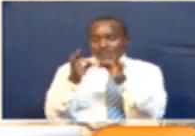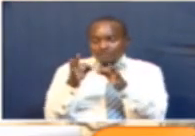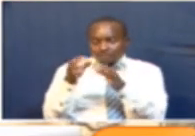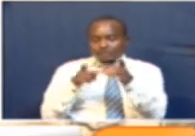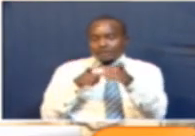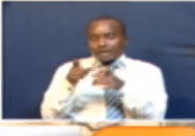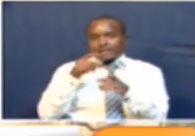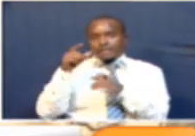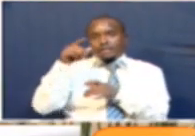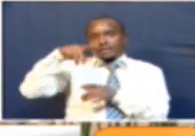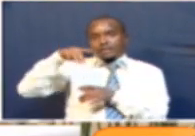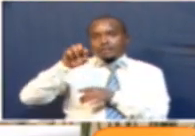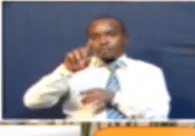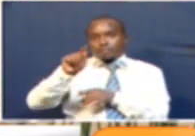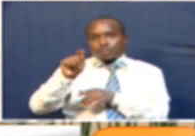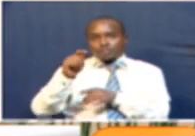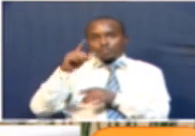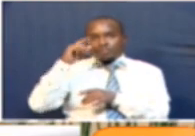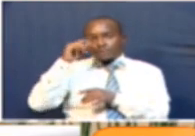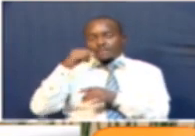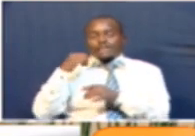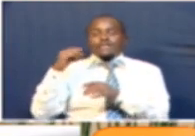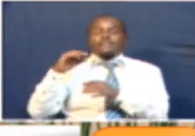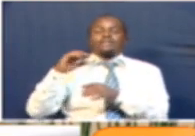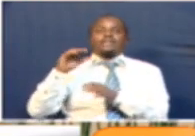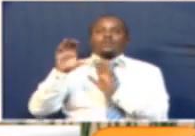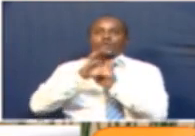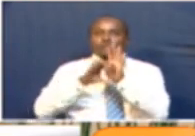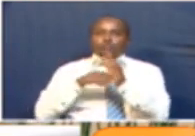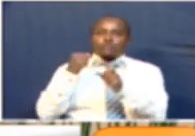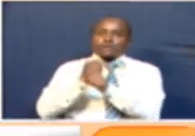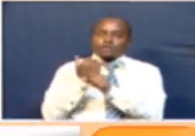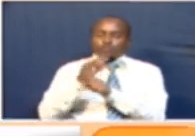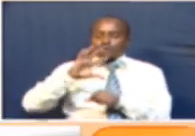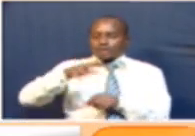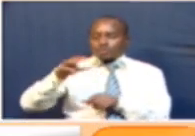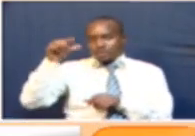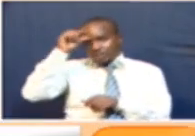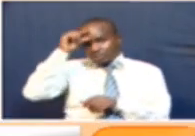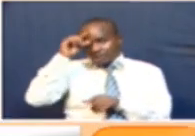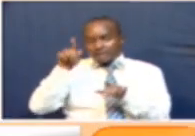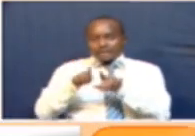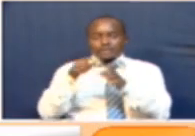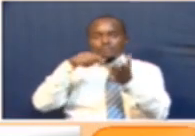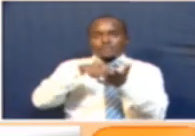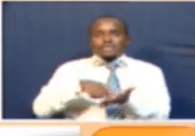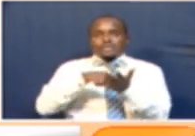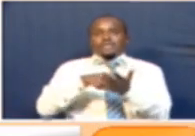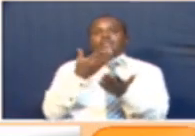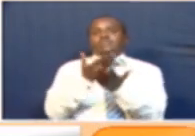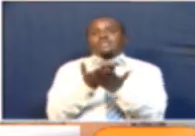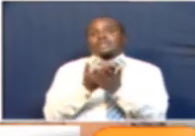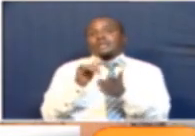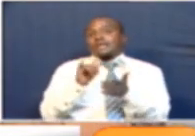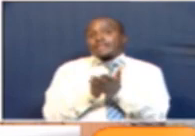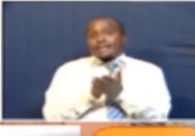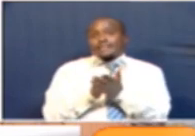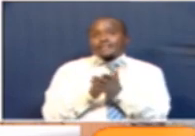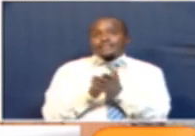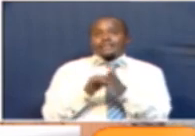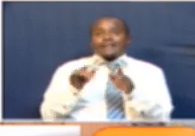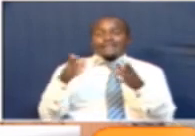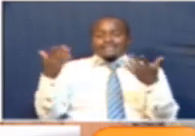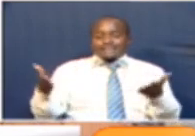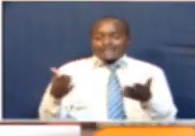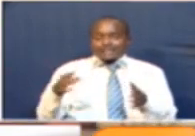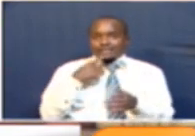port of Mombasa is a constitutional function of the county government of Mombasa. They also insist in the petition that, as currently